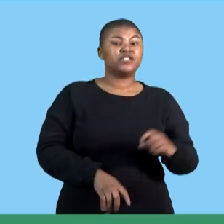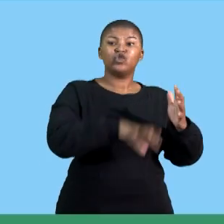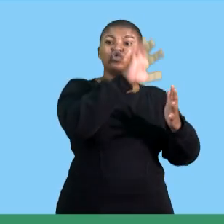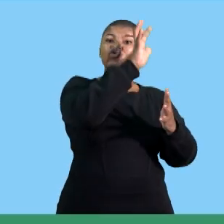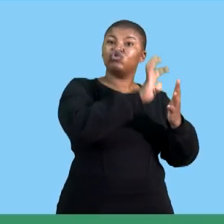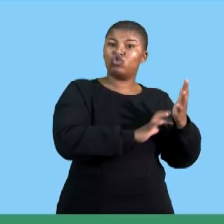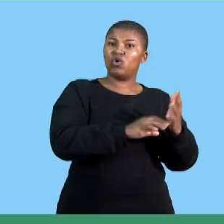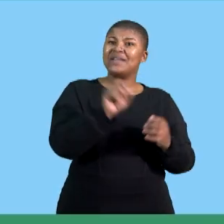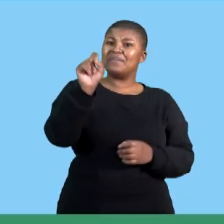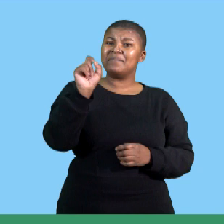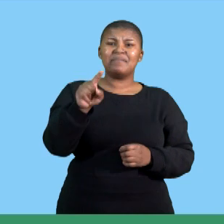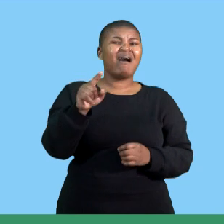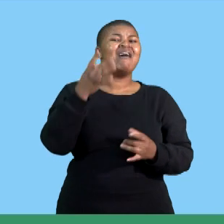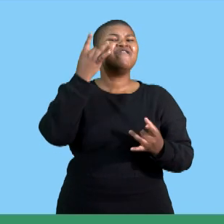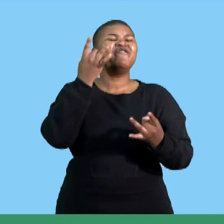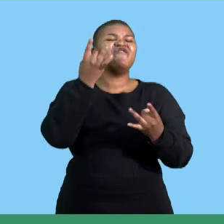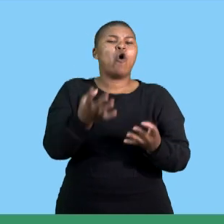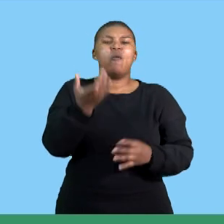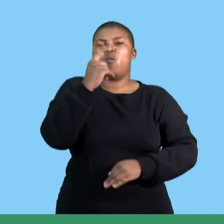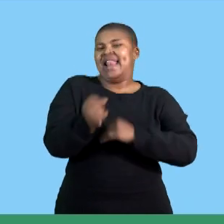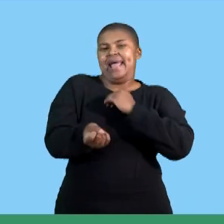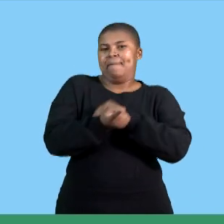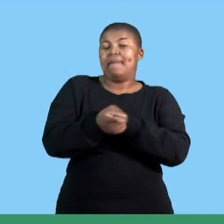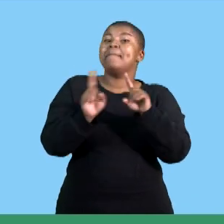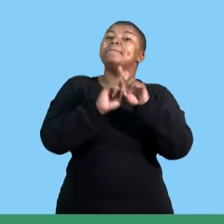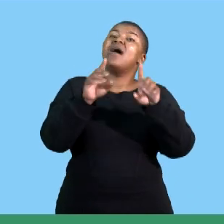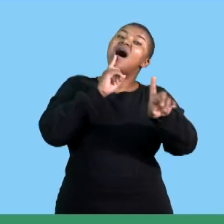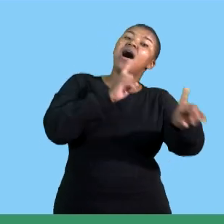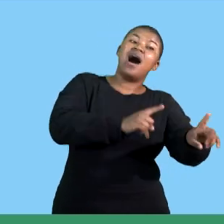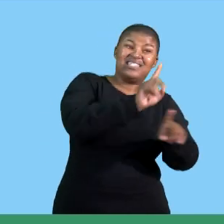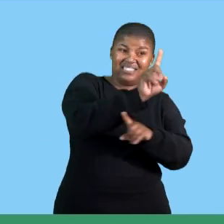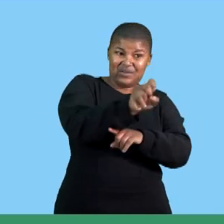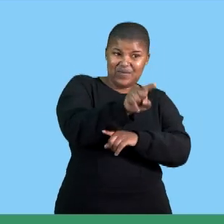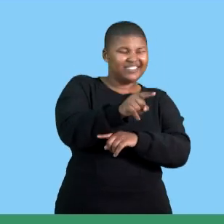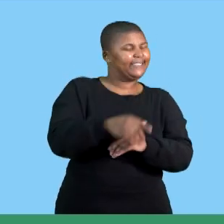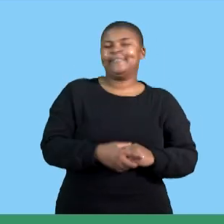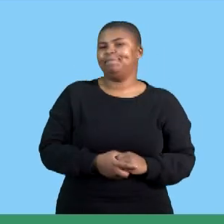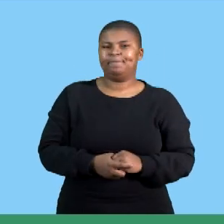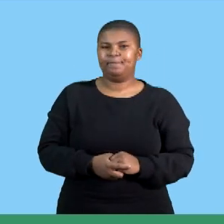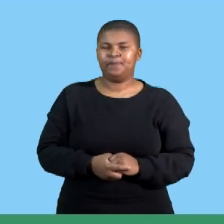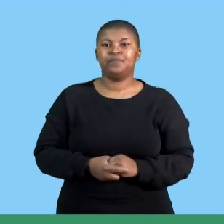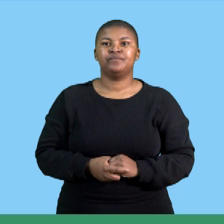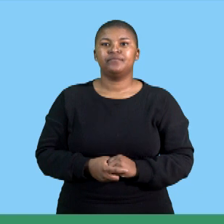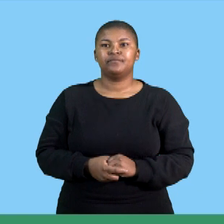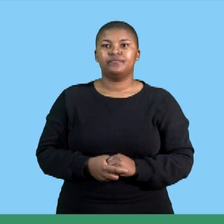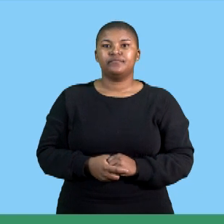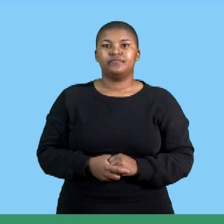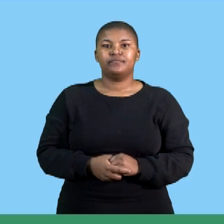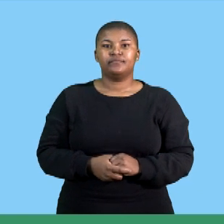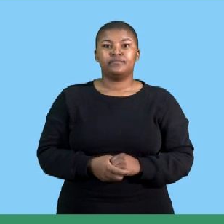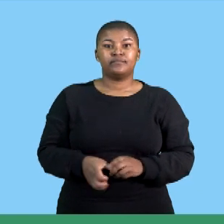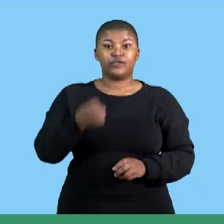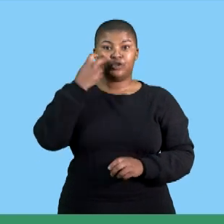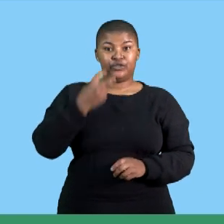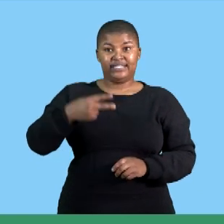idea of what is happening. Therefore, it does not add to what we are looking for. So when you read the